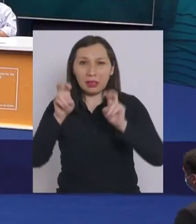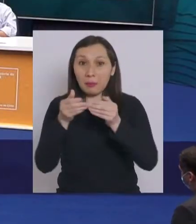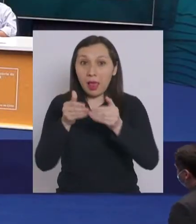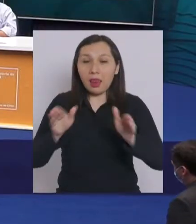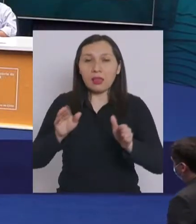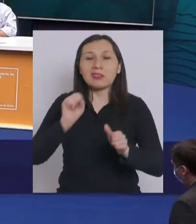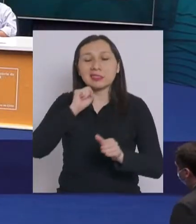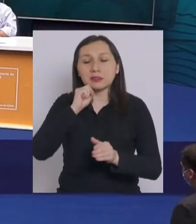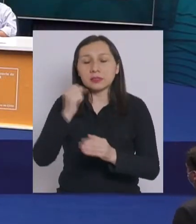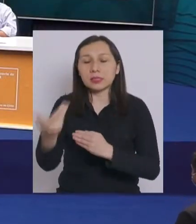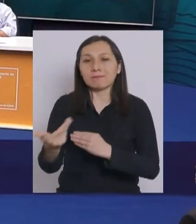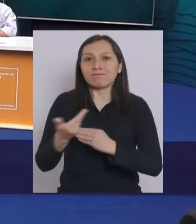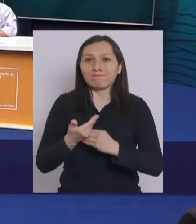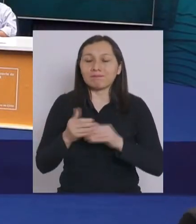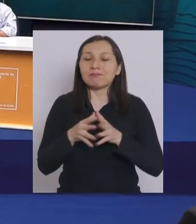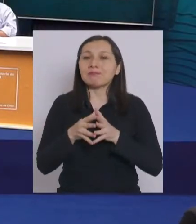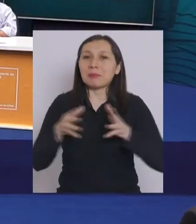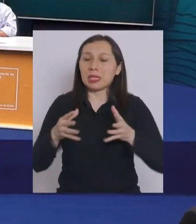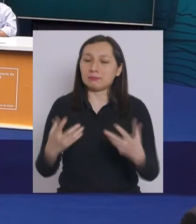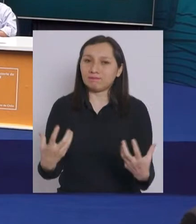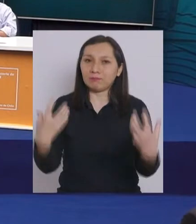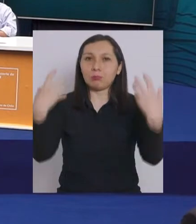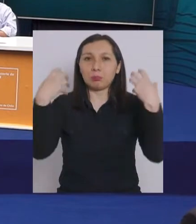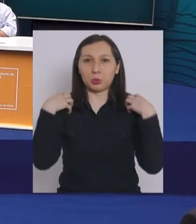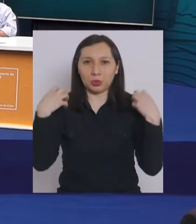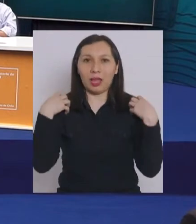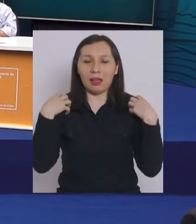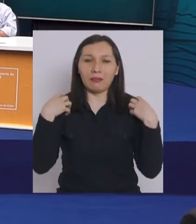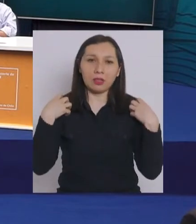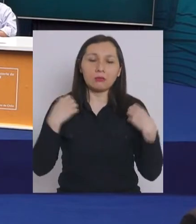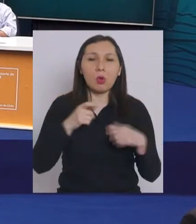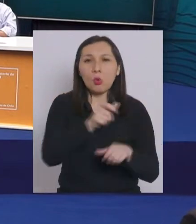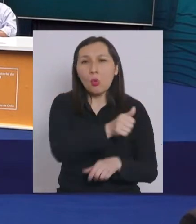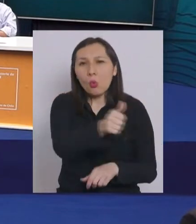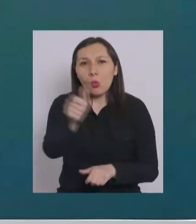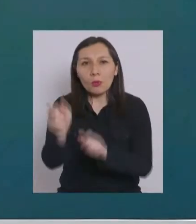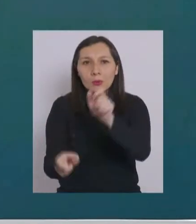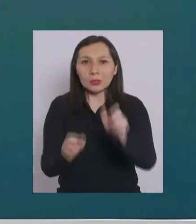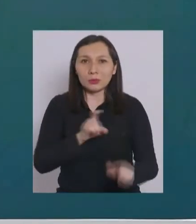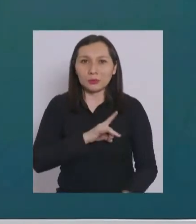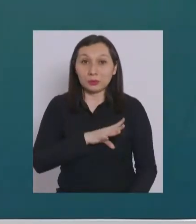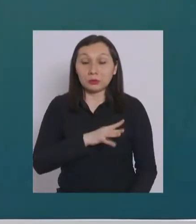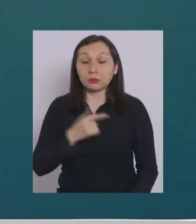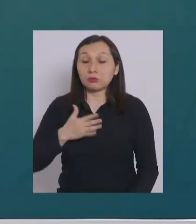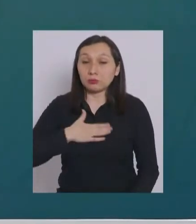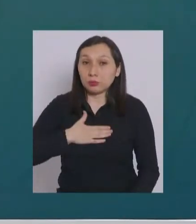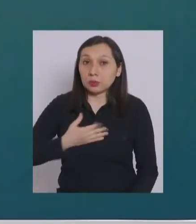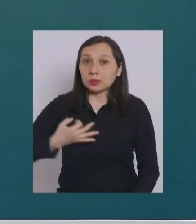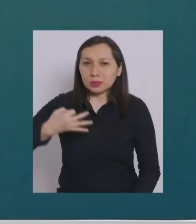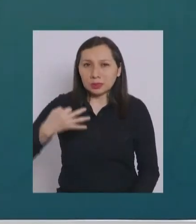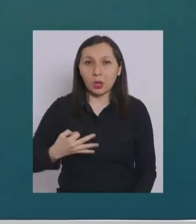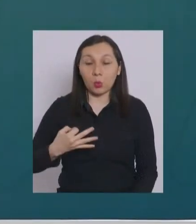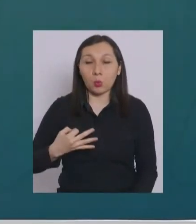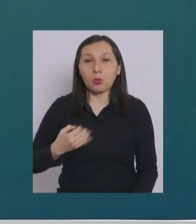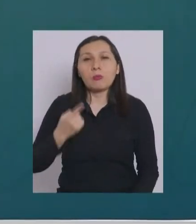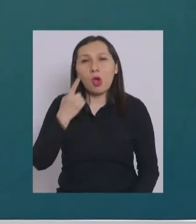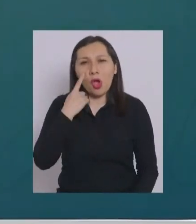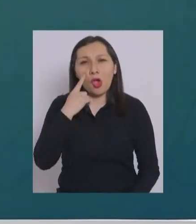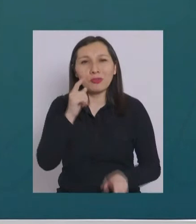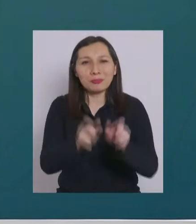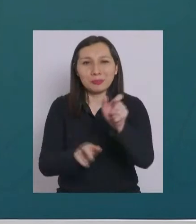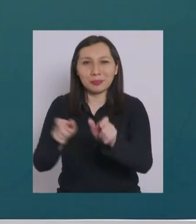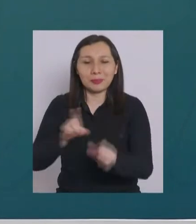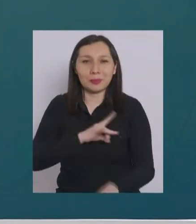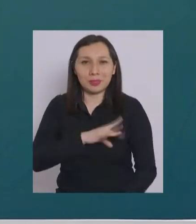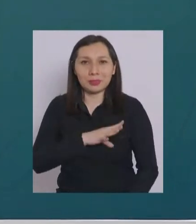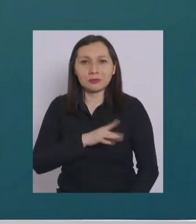these greater freedoms require greater responsibility on the part of all Chileans. I am certain,